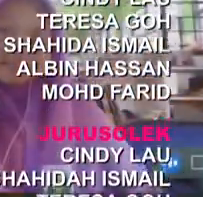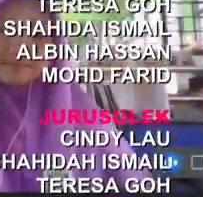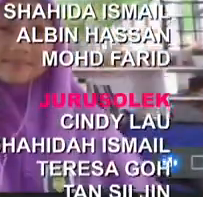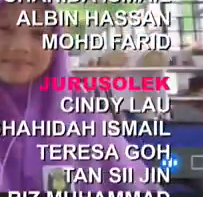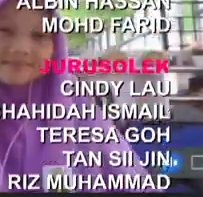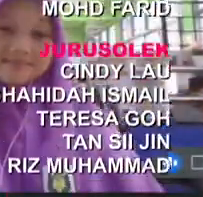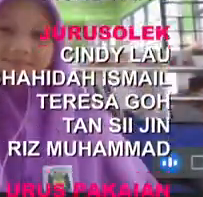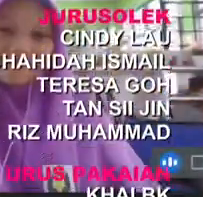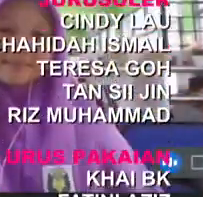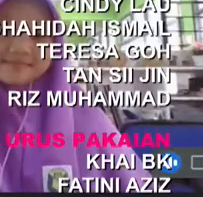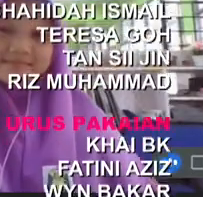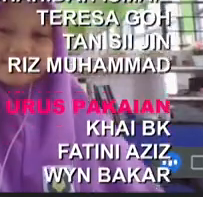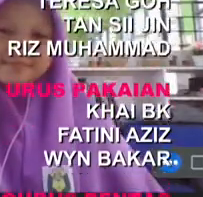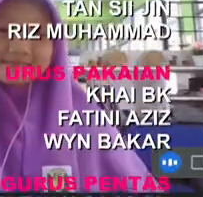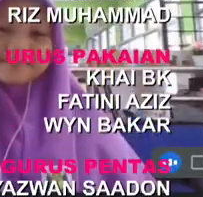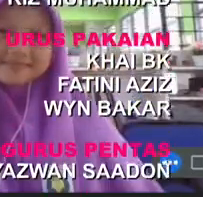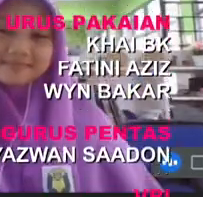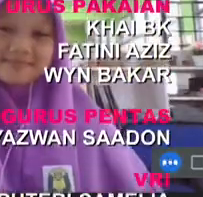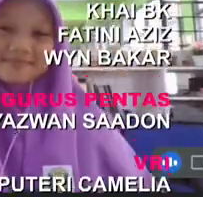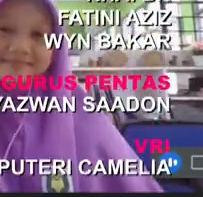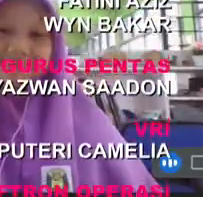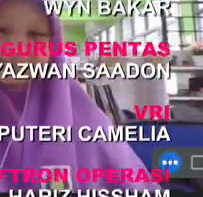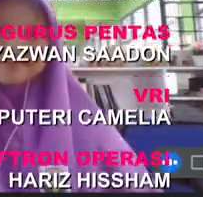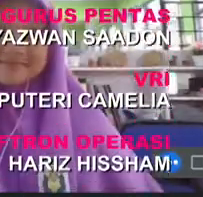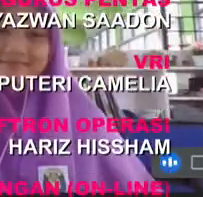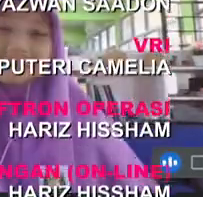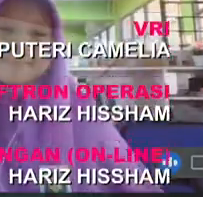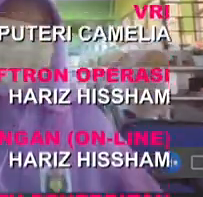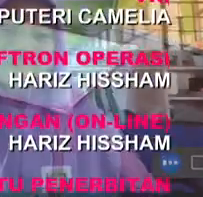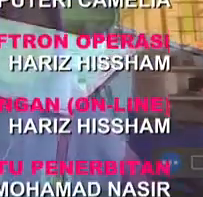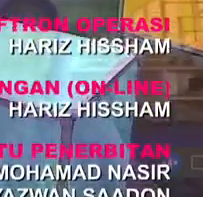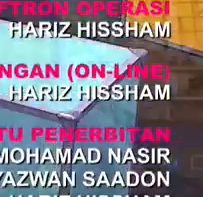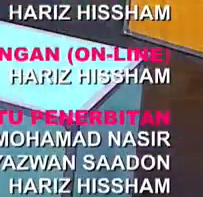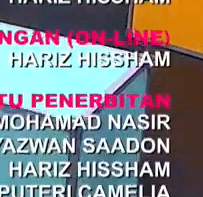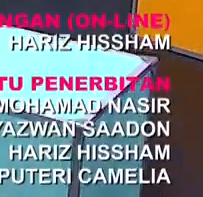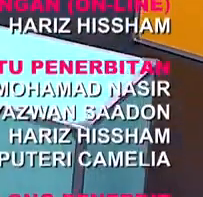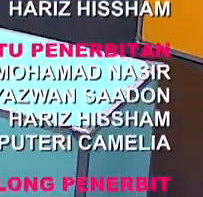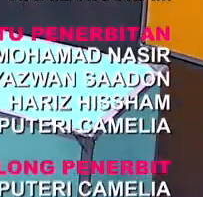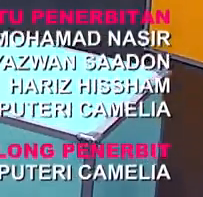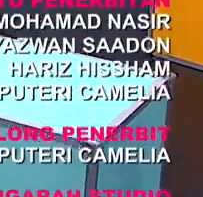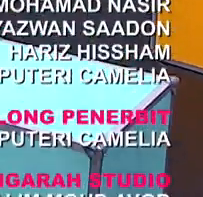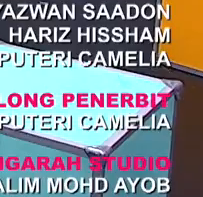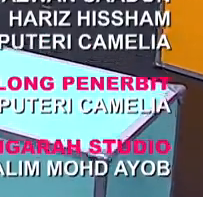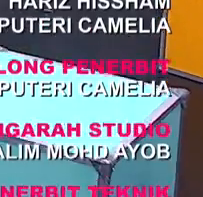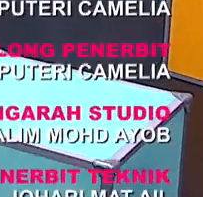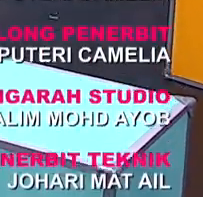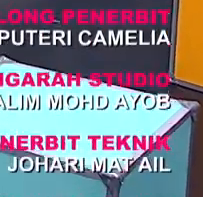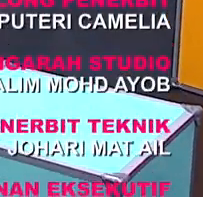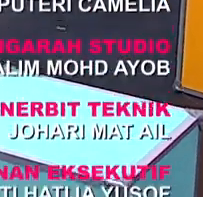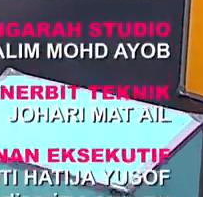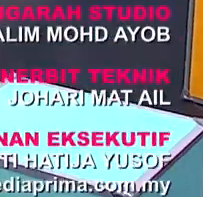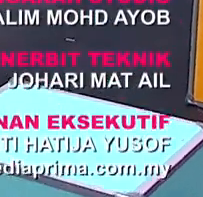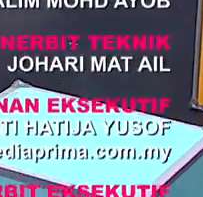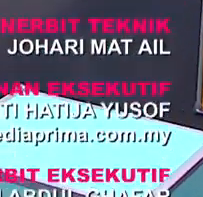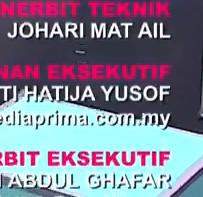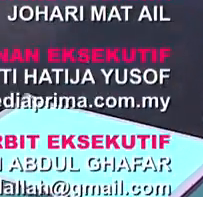see you every time. And your life will never let you down. Ooh,